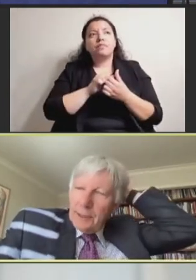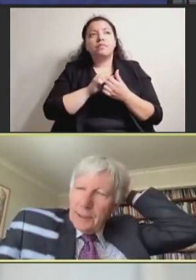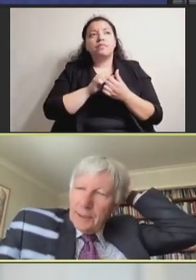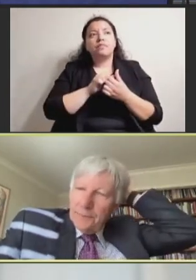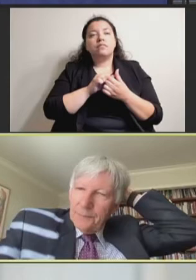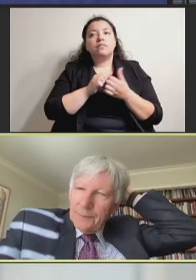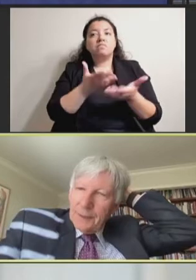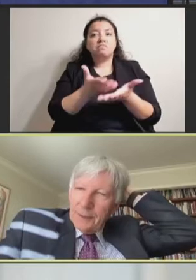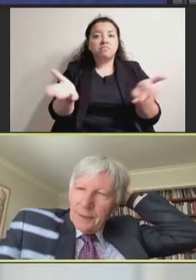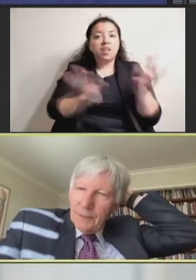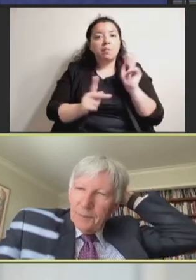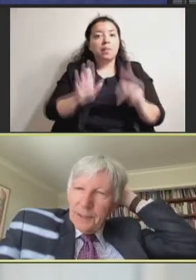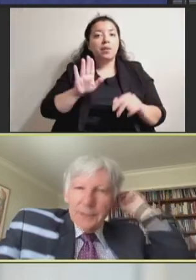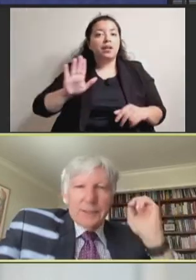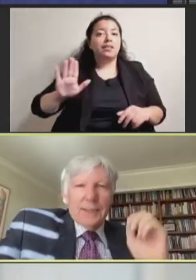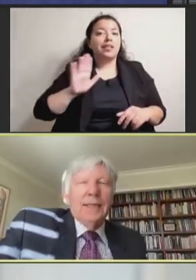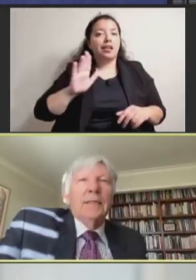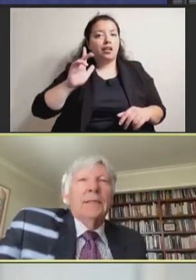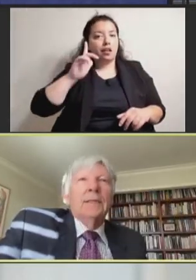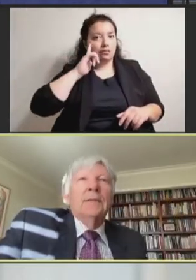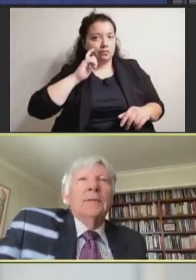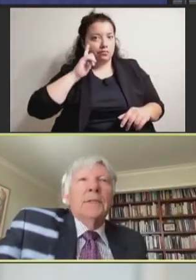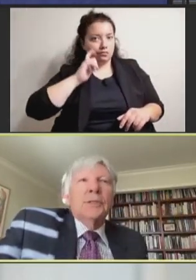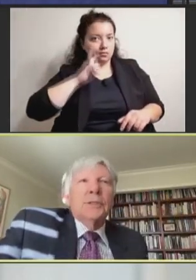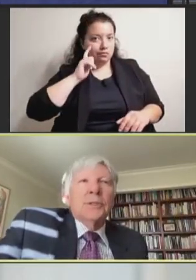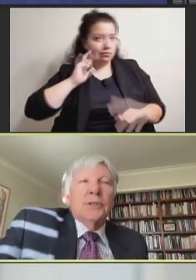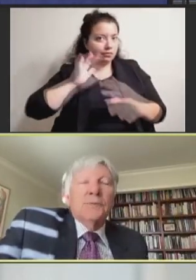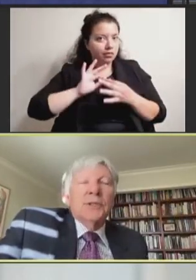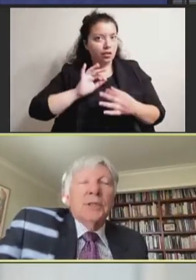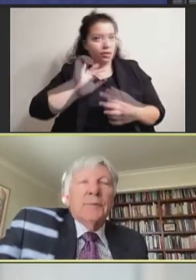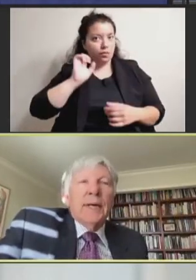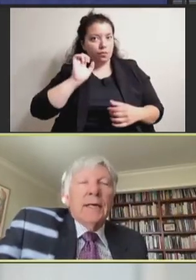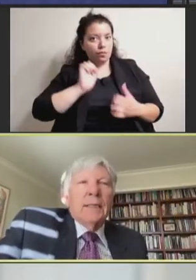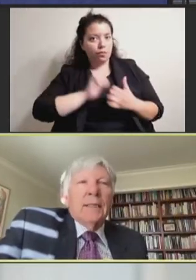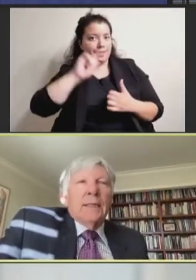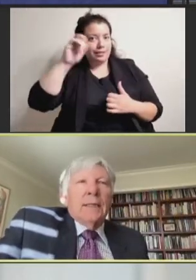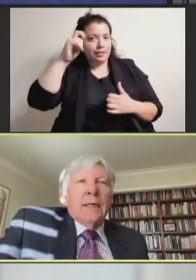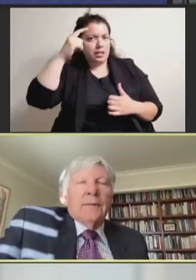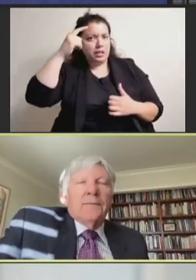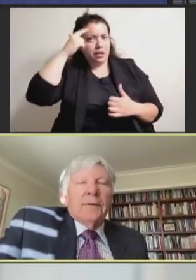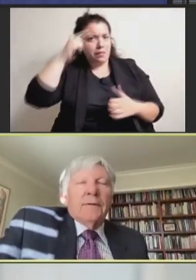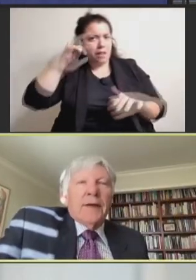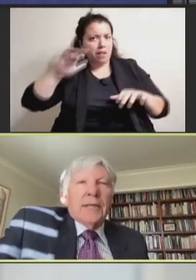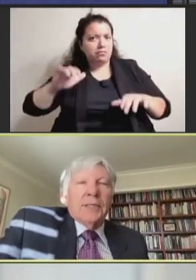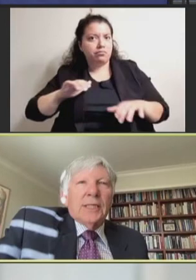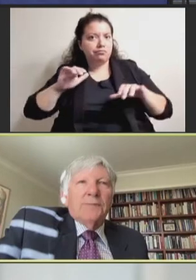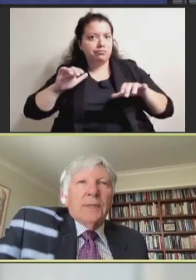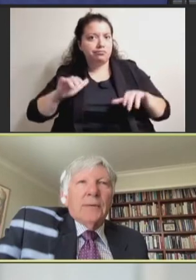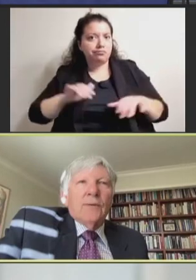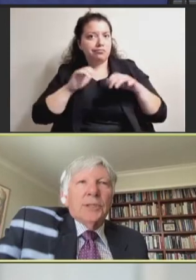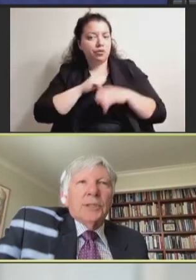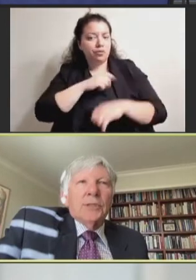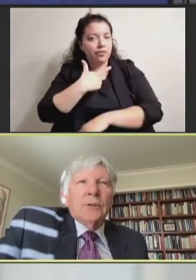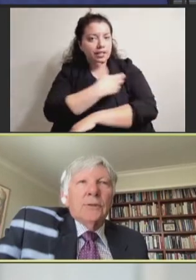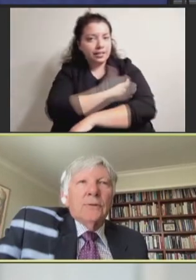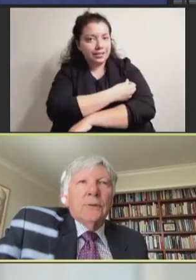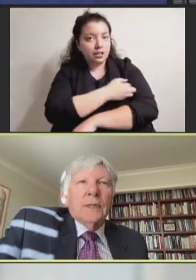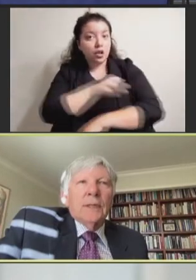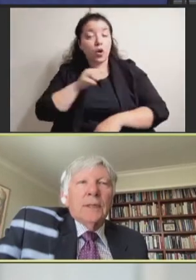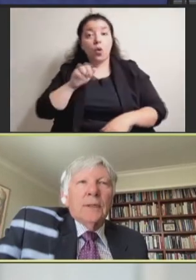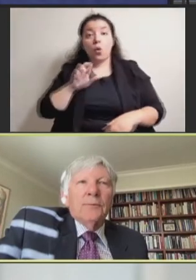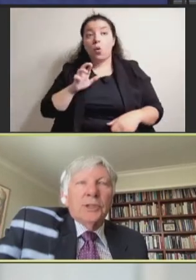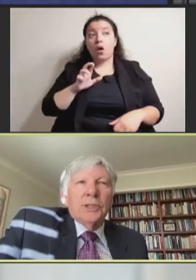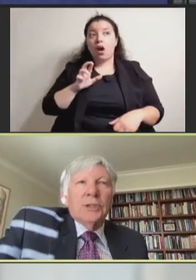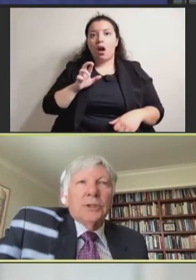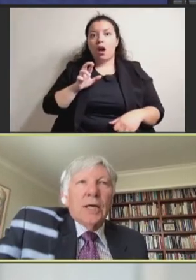about government and their suspicion about vaccines being rushed